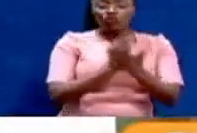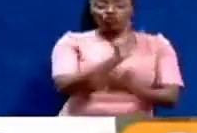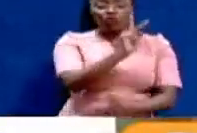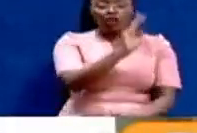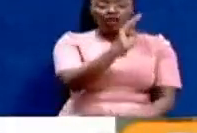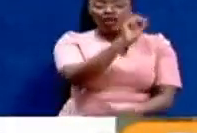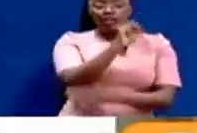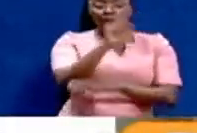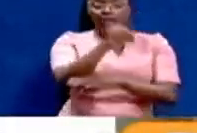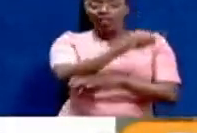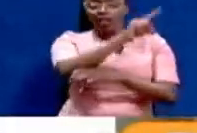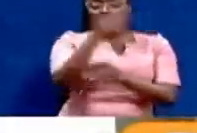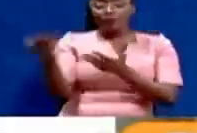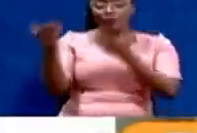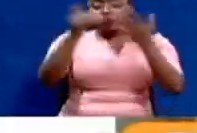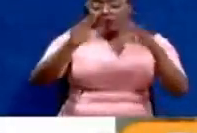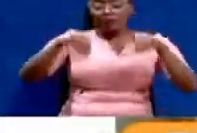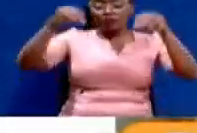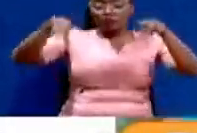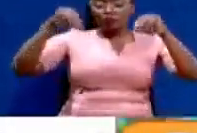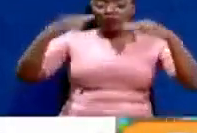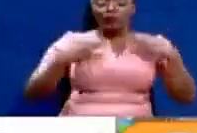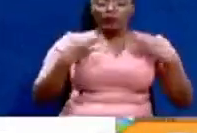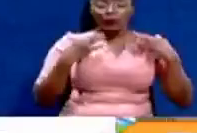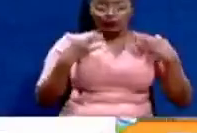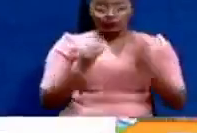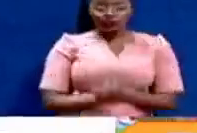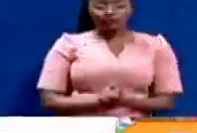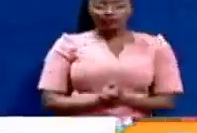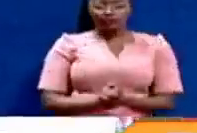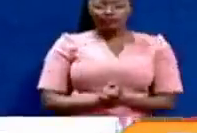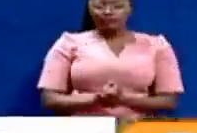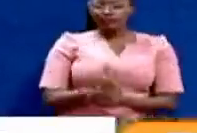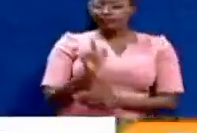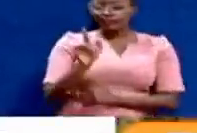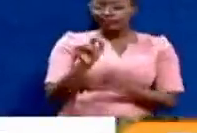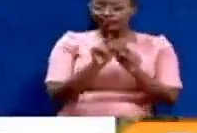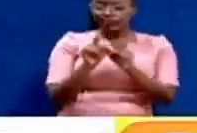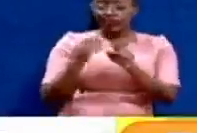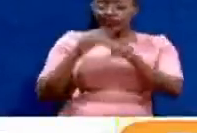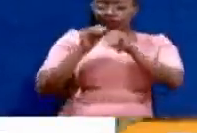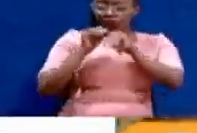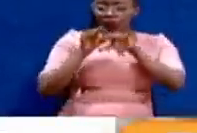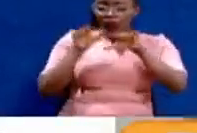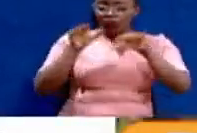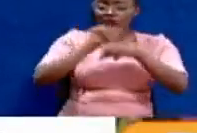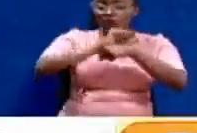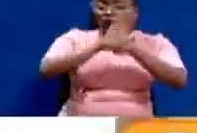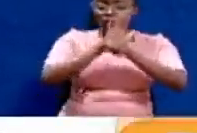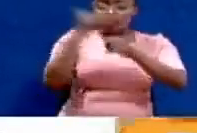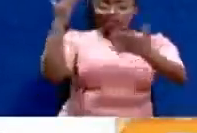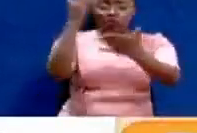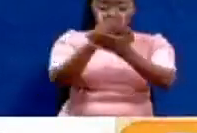the importation of second-hand clothes popularly known as mitumbas. This ostensibly to curb the spread of the coronavirus